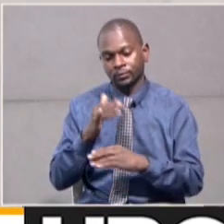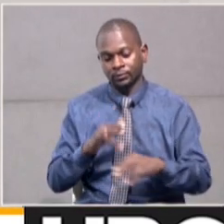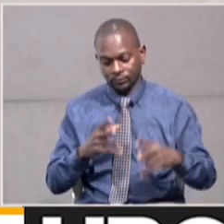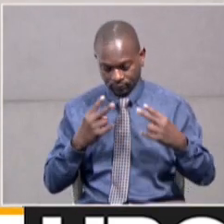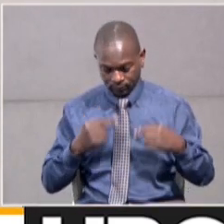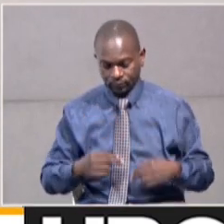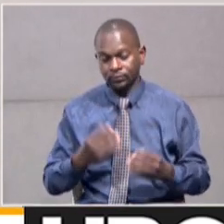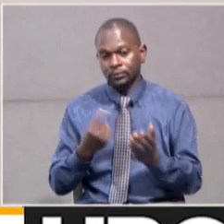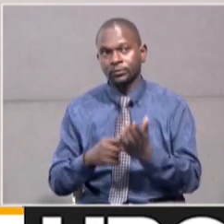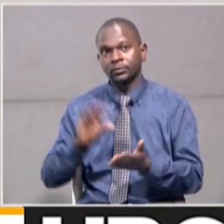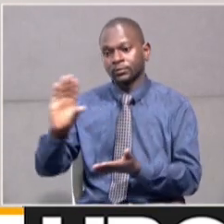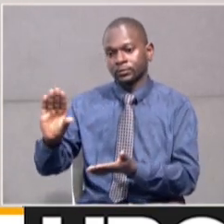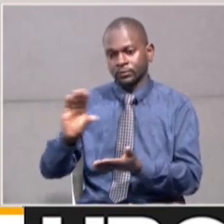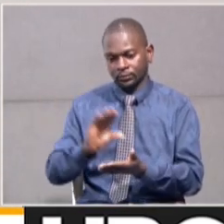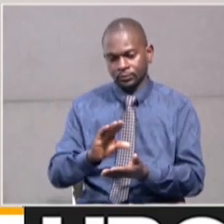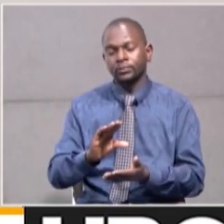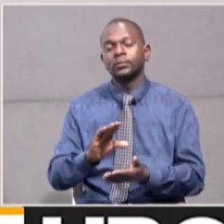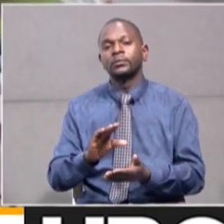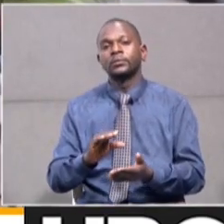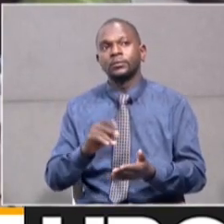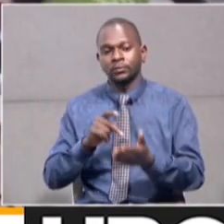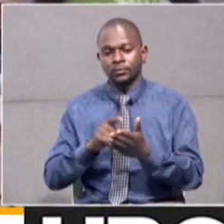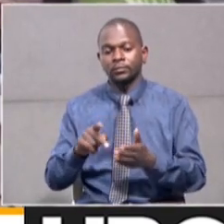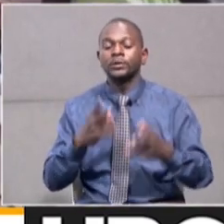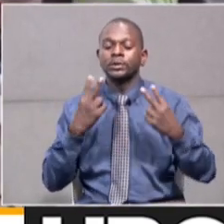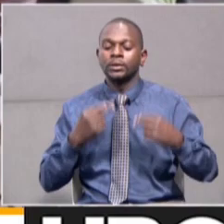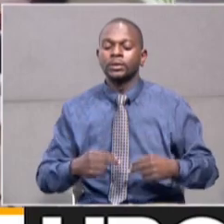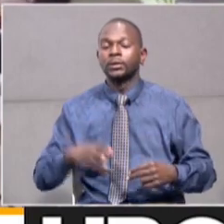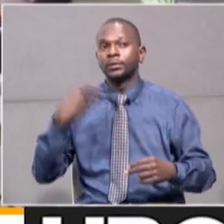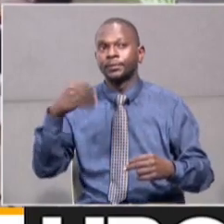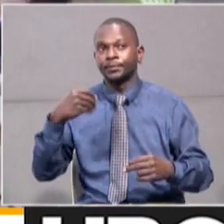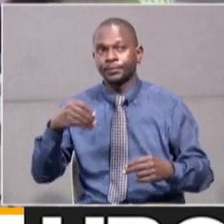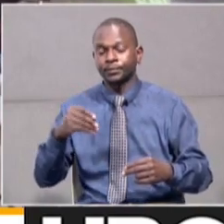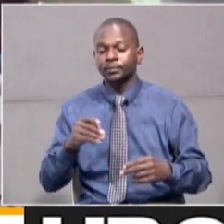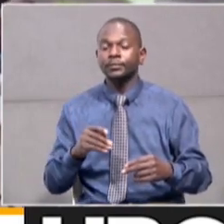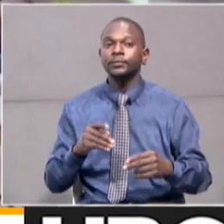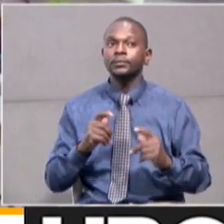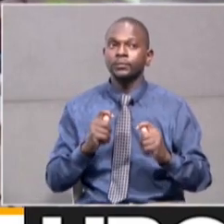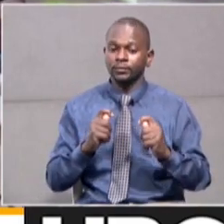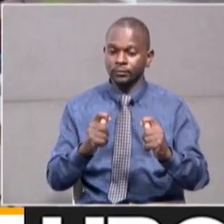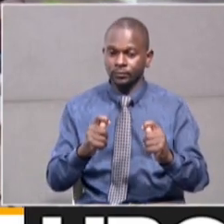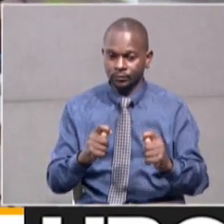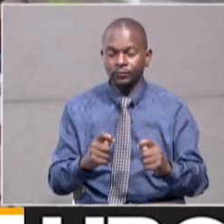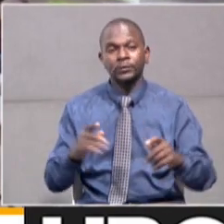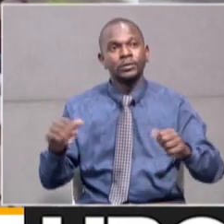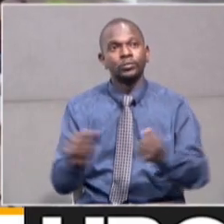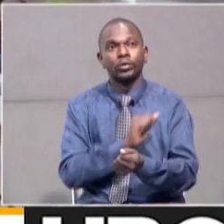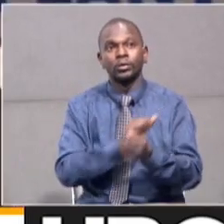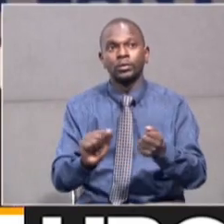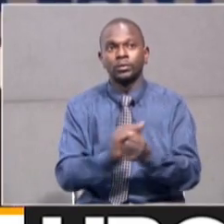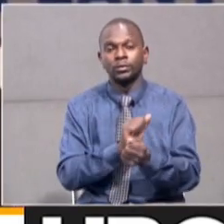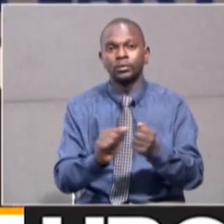in Uganda allocates significant funds for procuring healthcare equipment and tools, yet there is frequently breakdown due